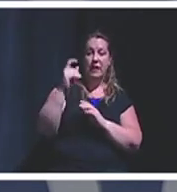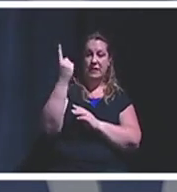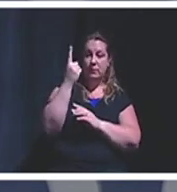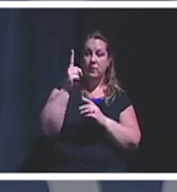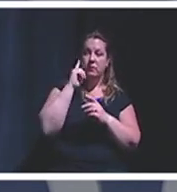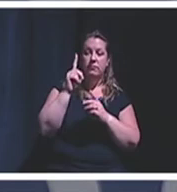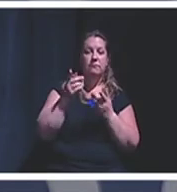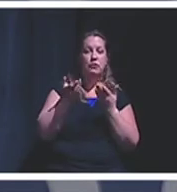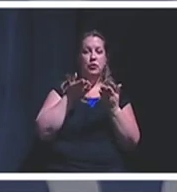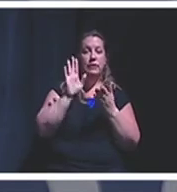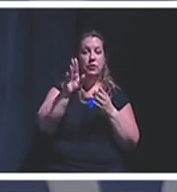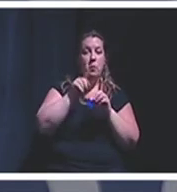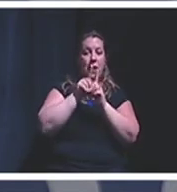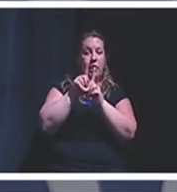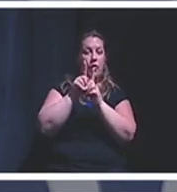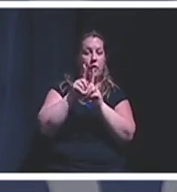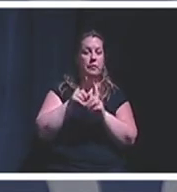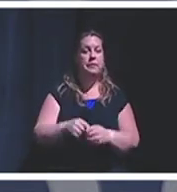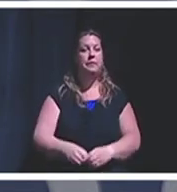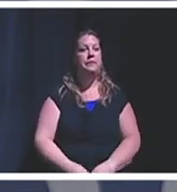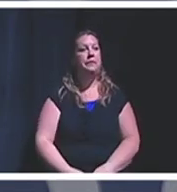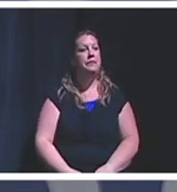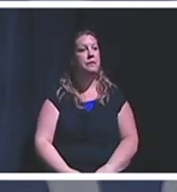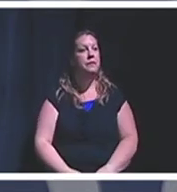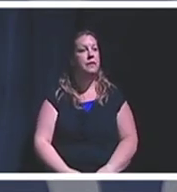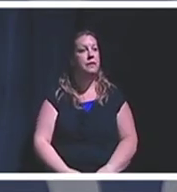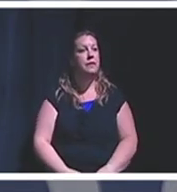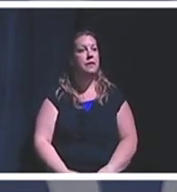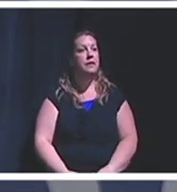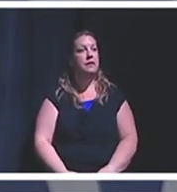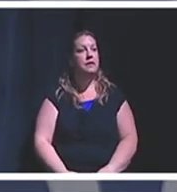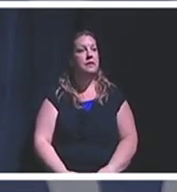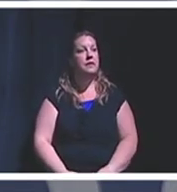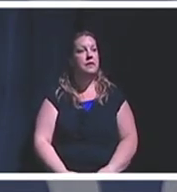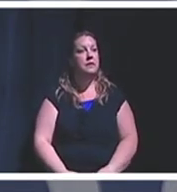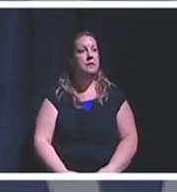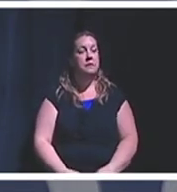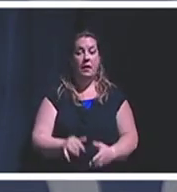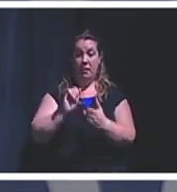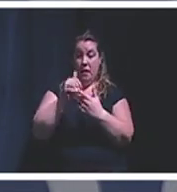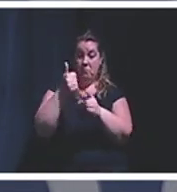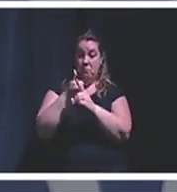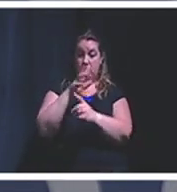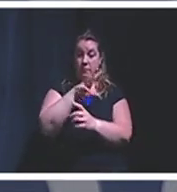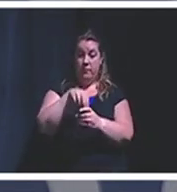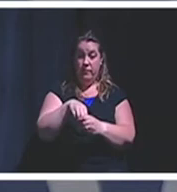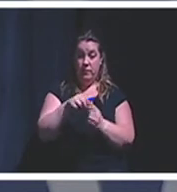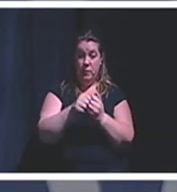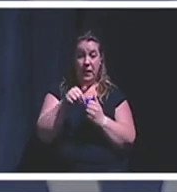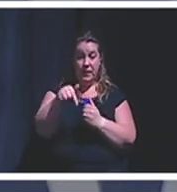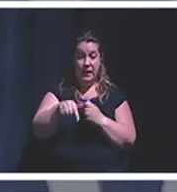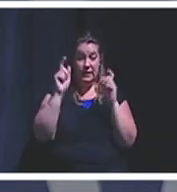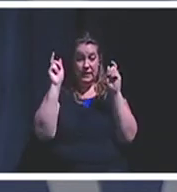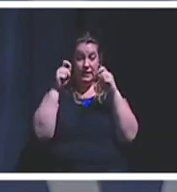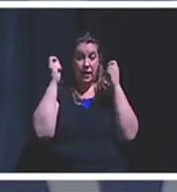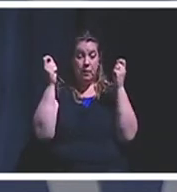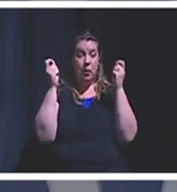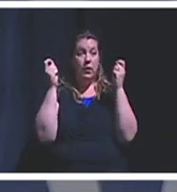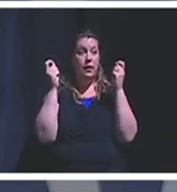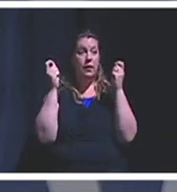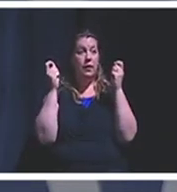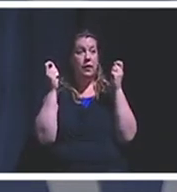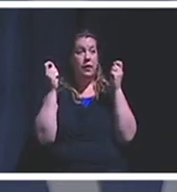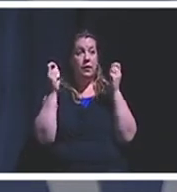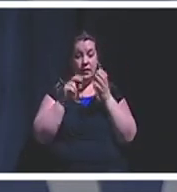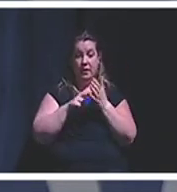mentor. The fact that you are part of this ceremony that means that you have